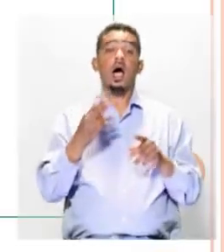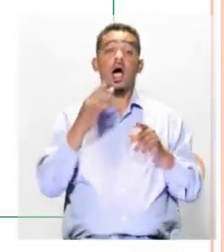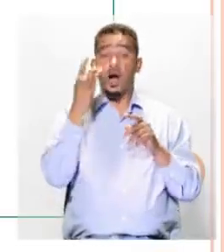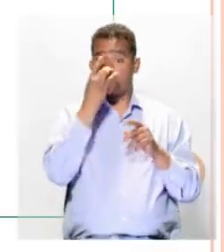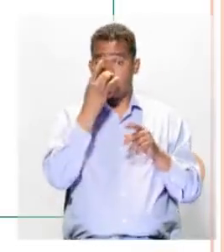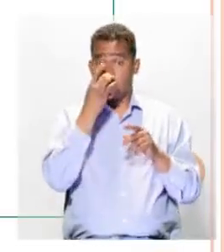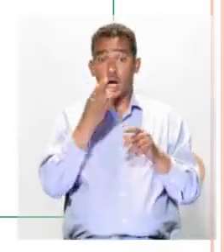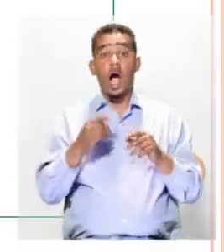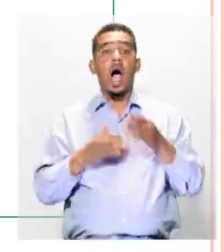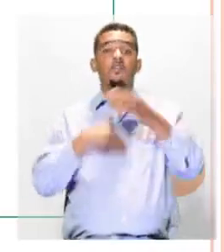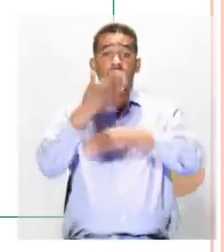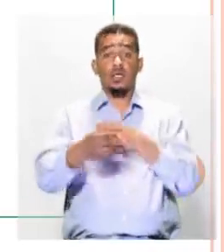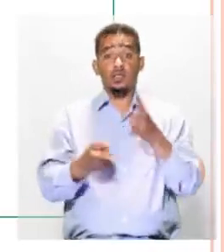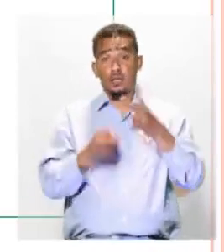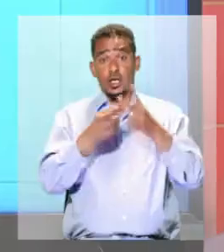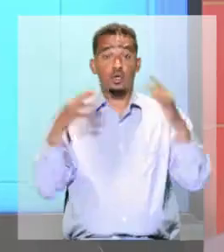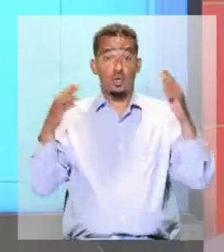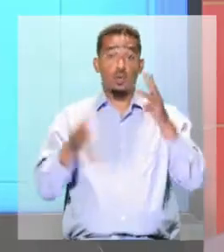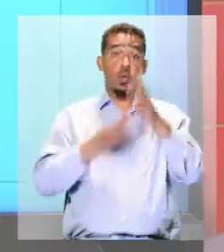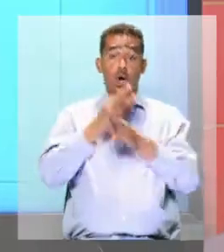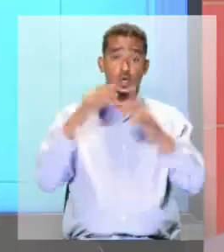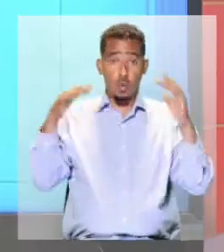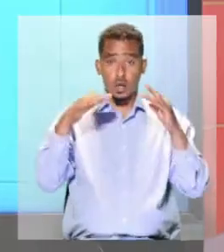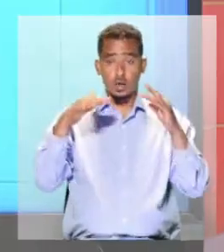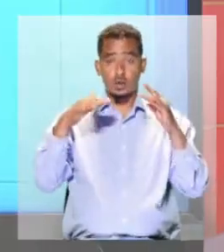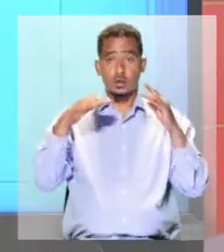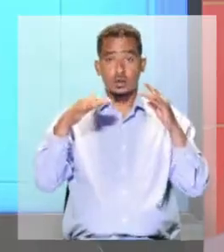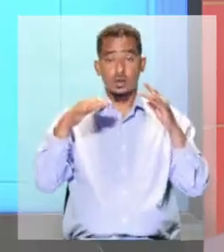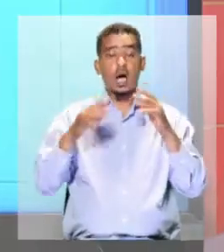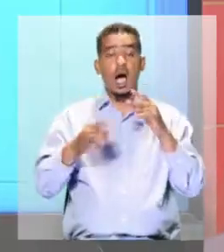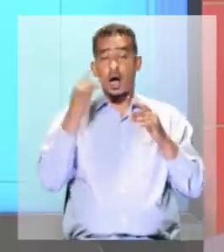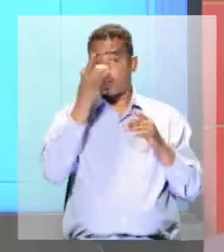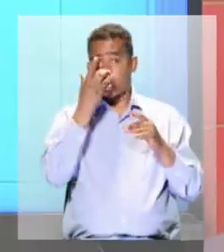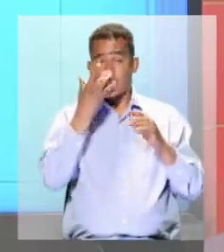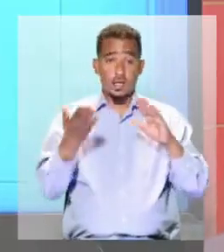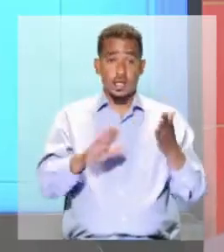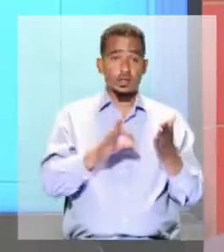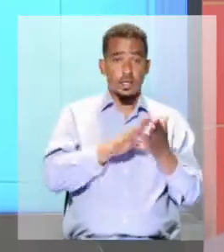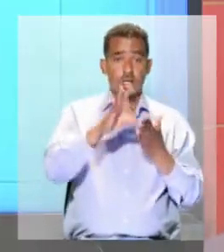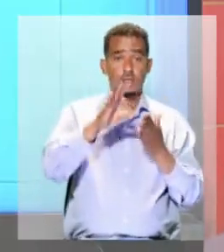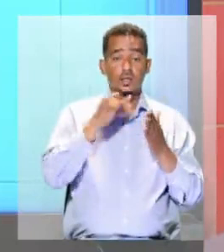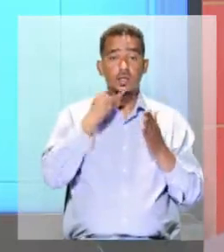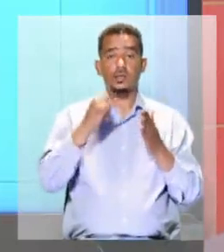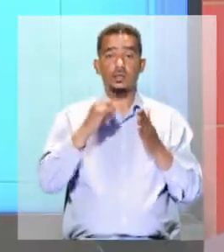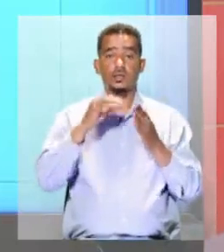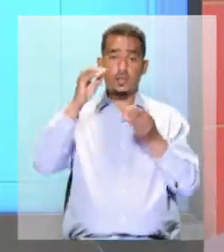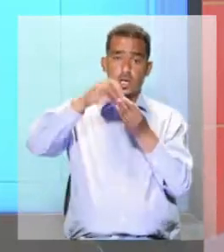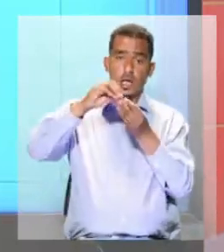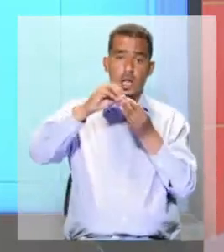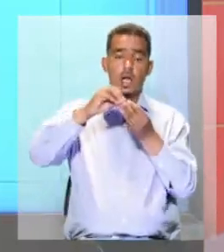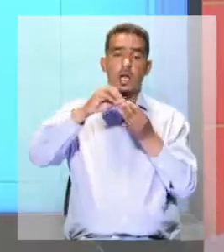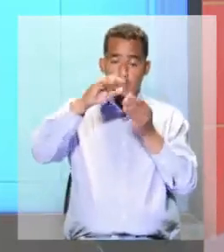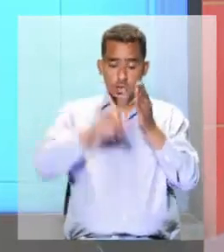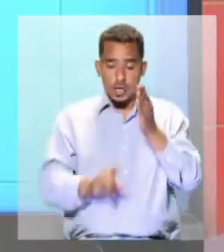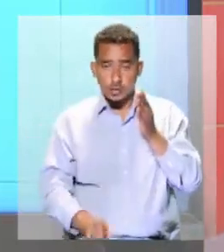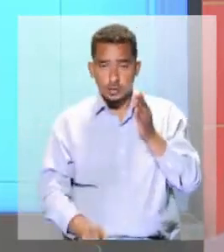after Second World War, the African death rate is declined because of development in medical technology,